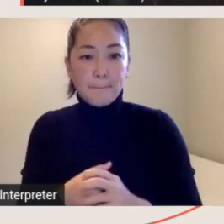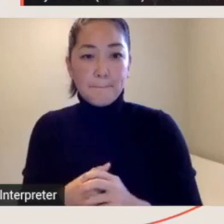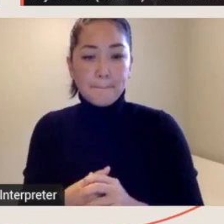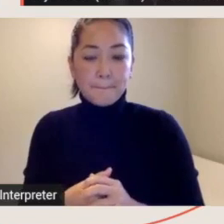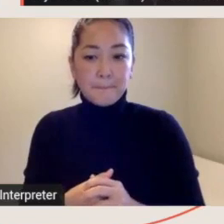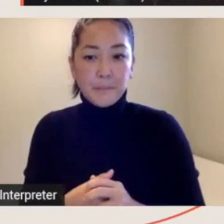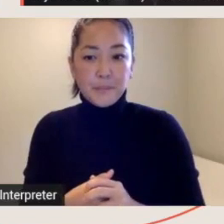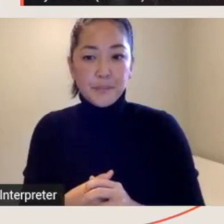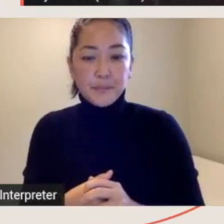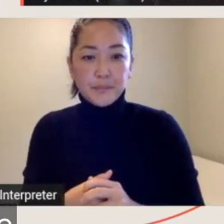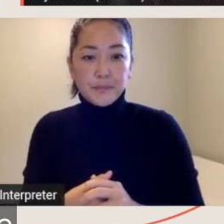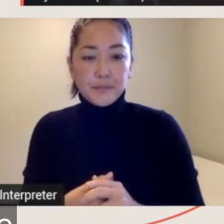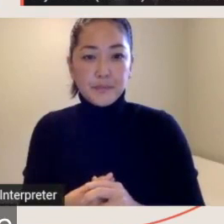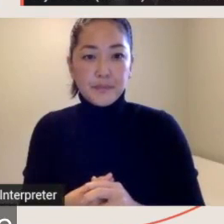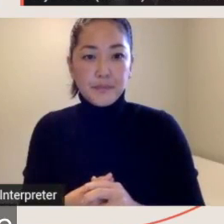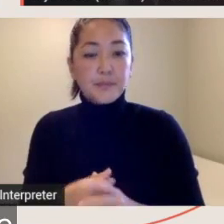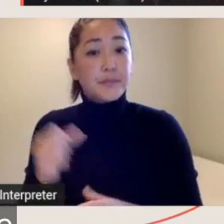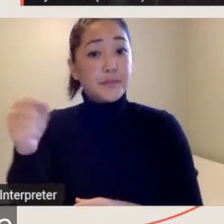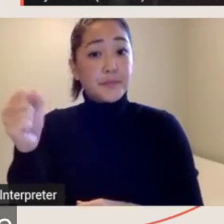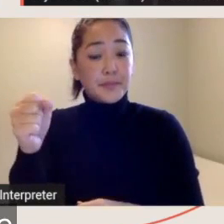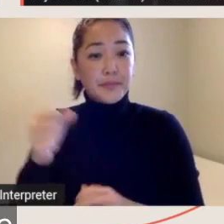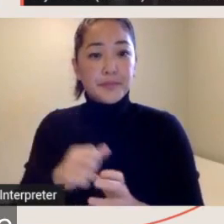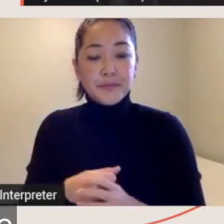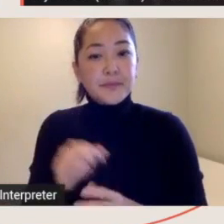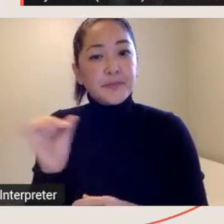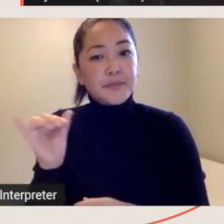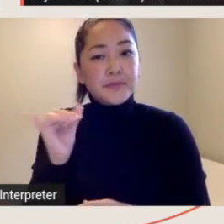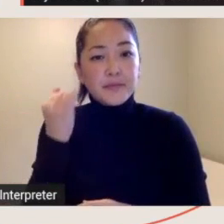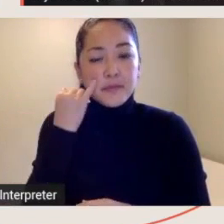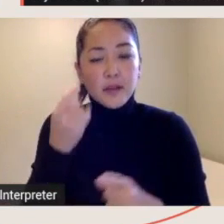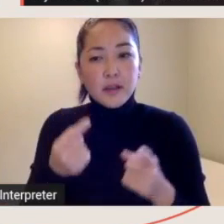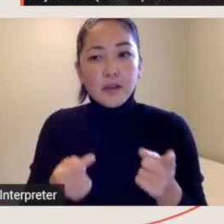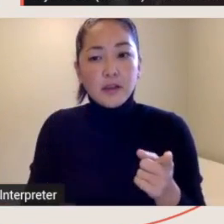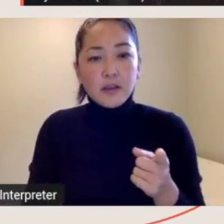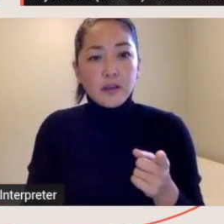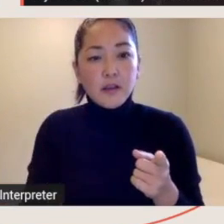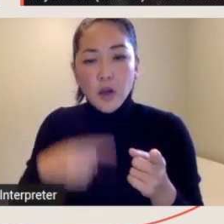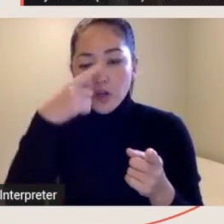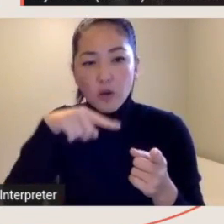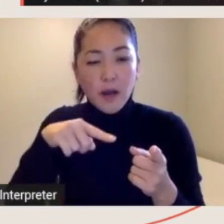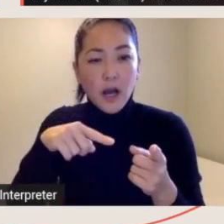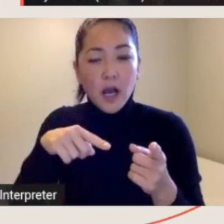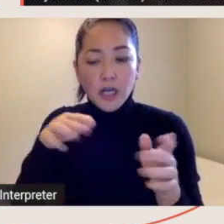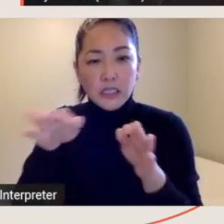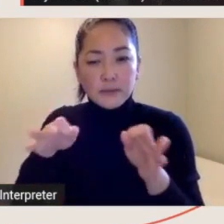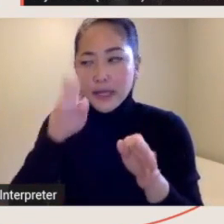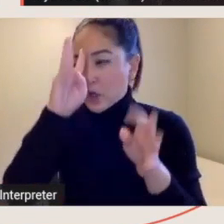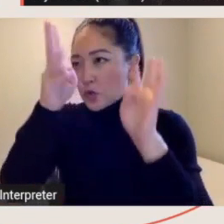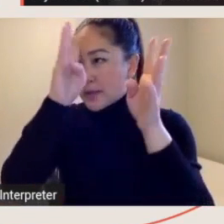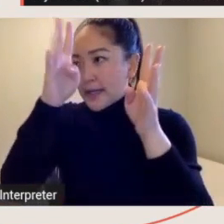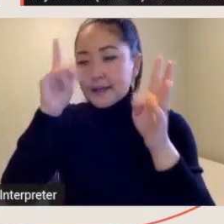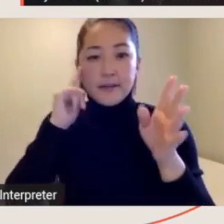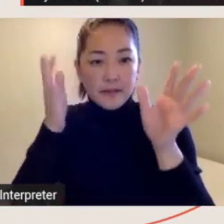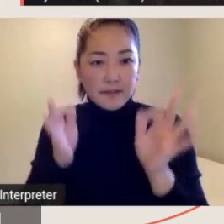Yeah. Yeah, if you can maybe also just talk about, like, in terms of the creative decisions, your decision to sort of